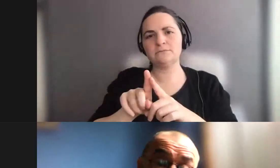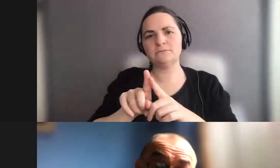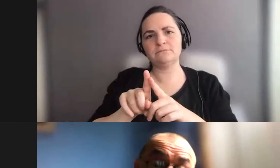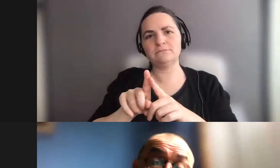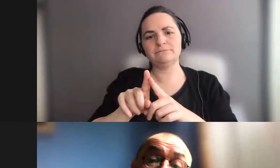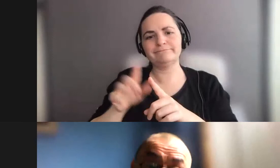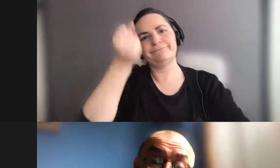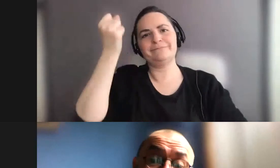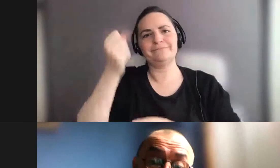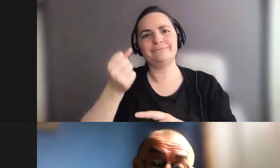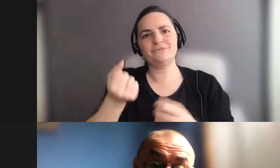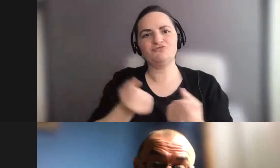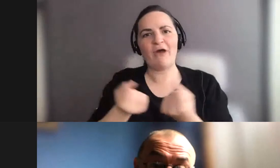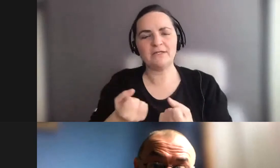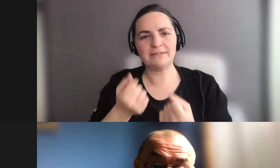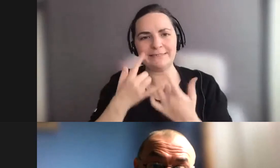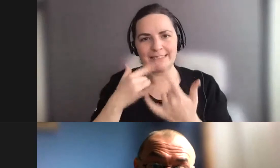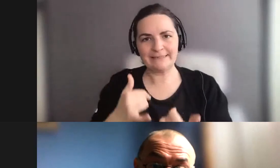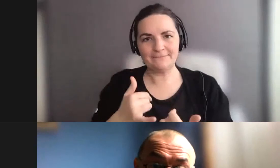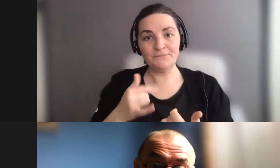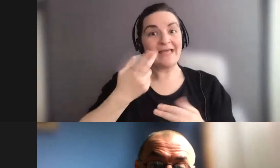that's formative assessment in a car.